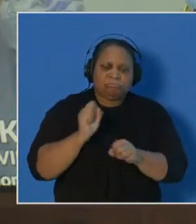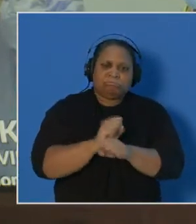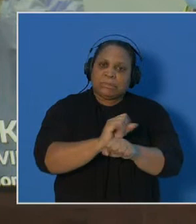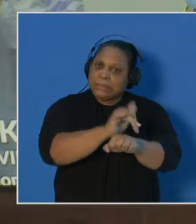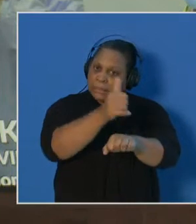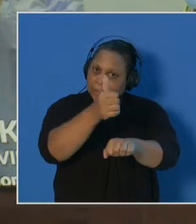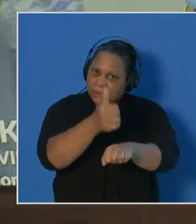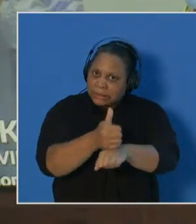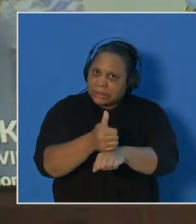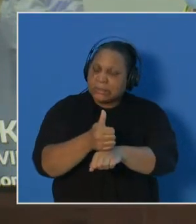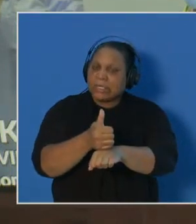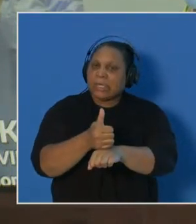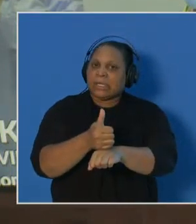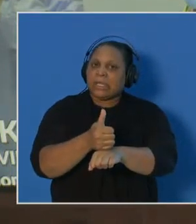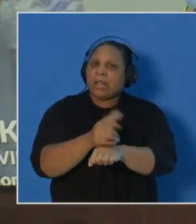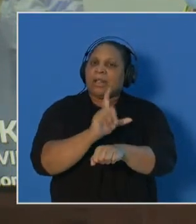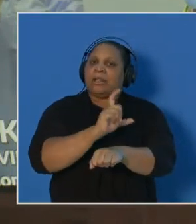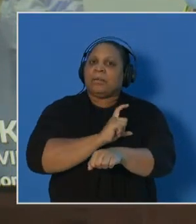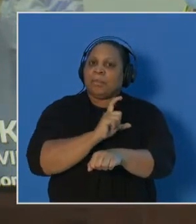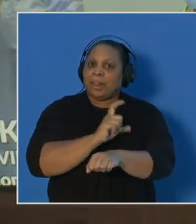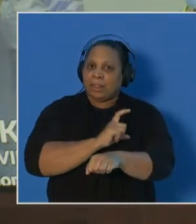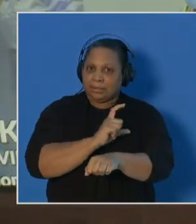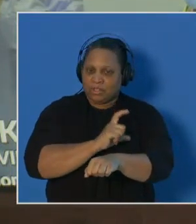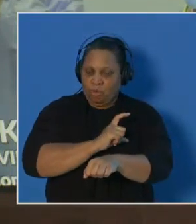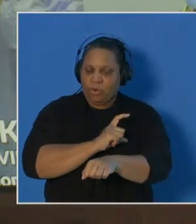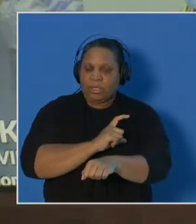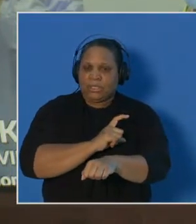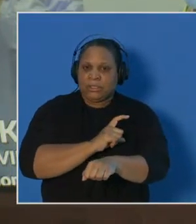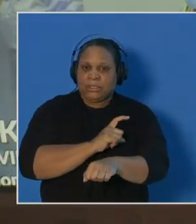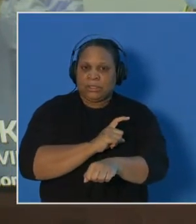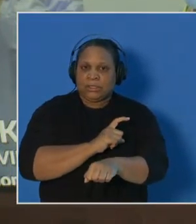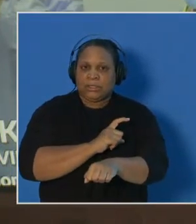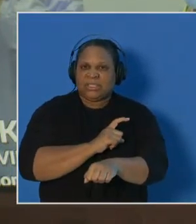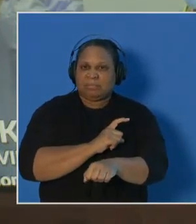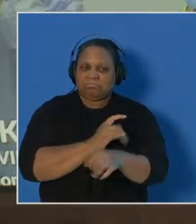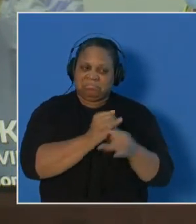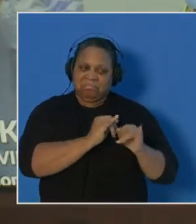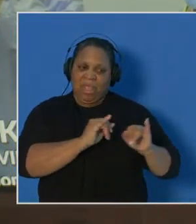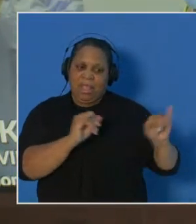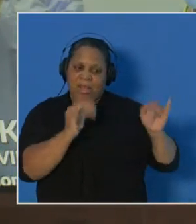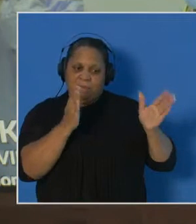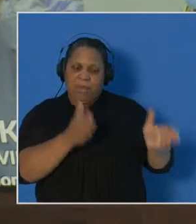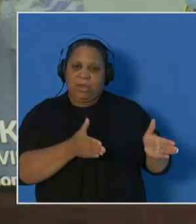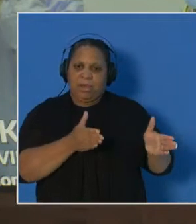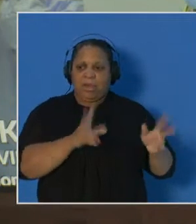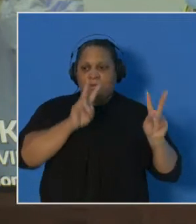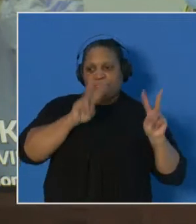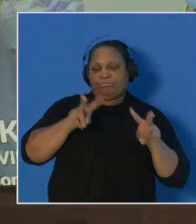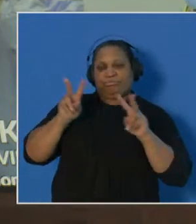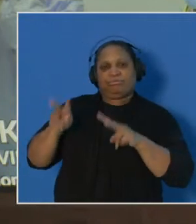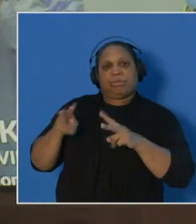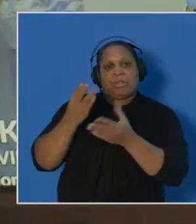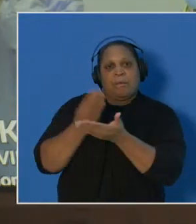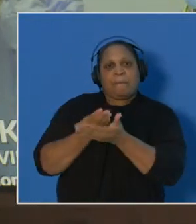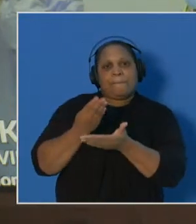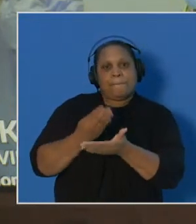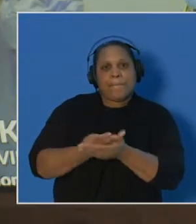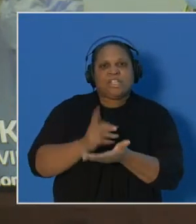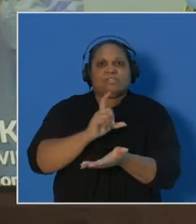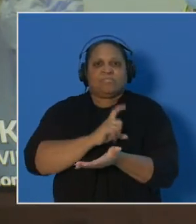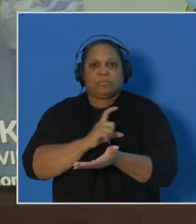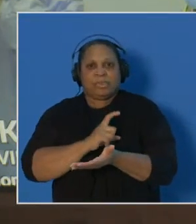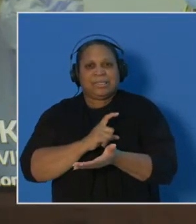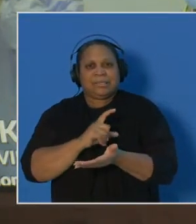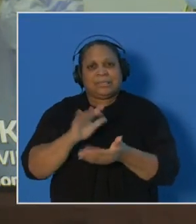setting up the police authority. This will be an independent body that will look at the police budget and how to implement it. It would